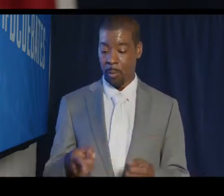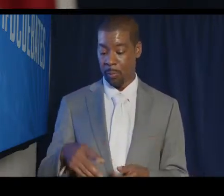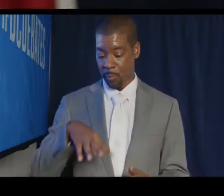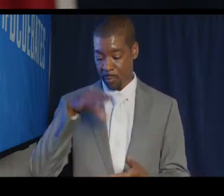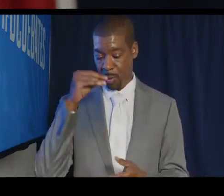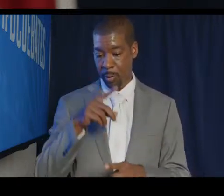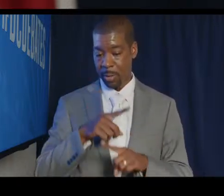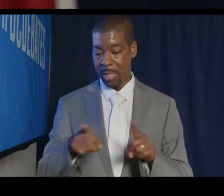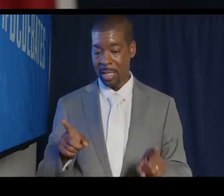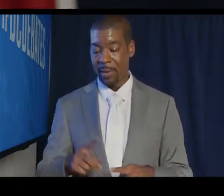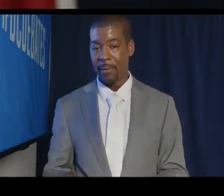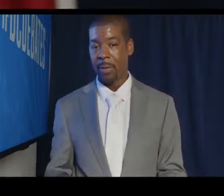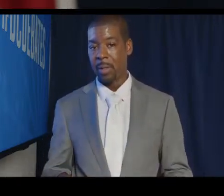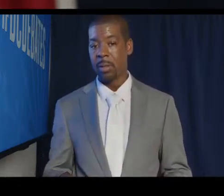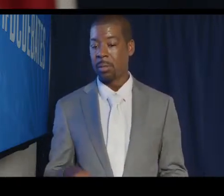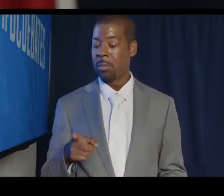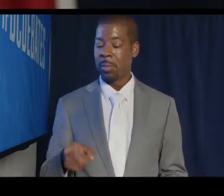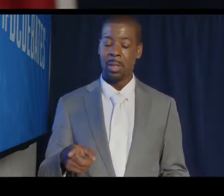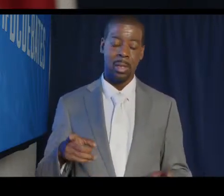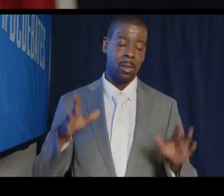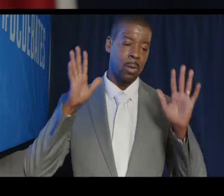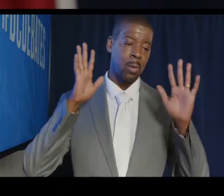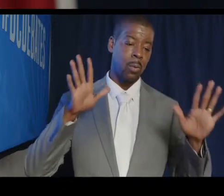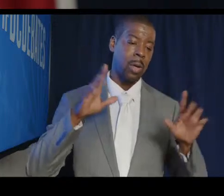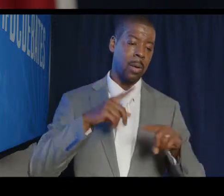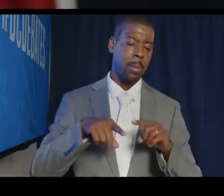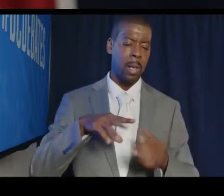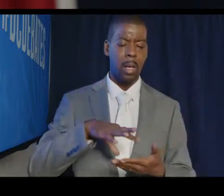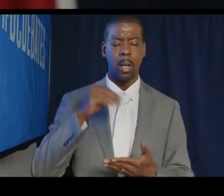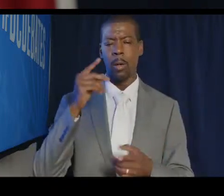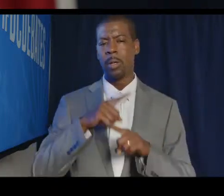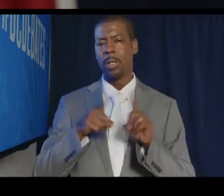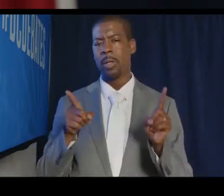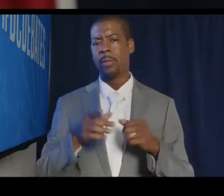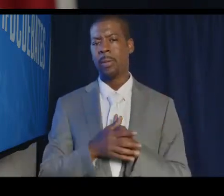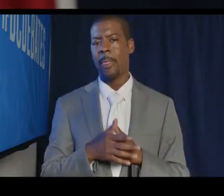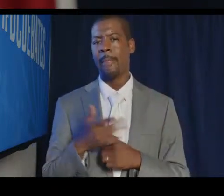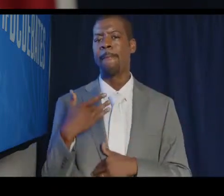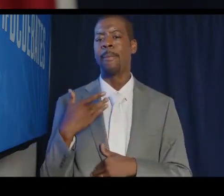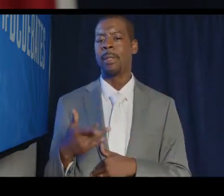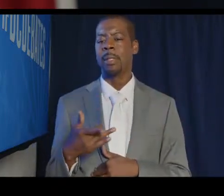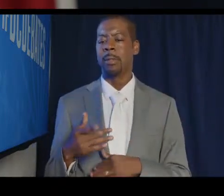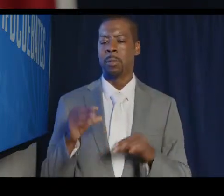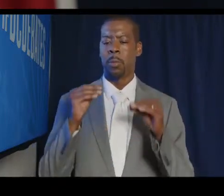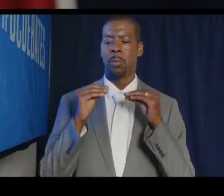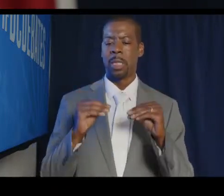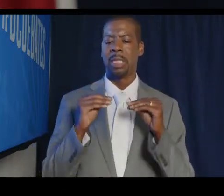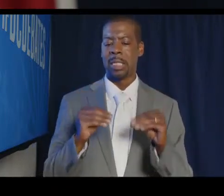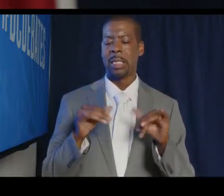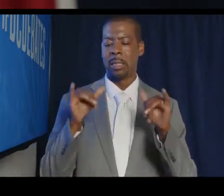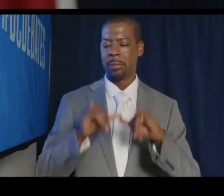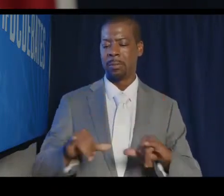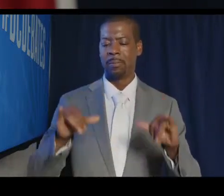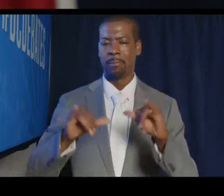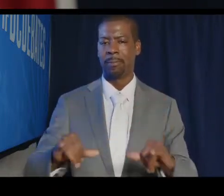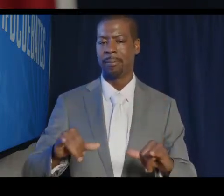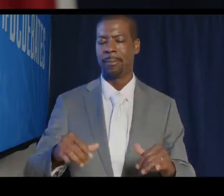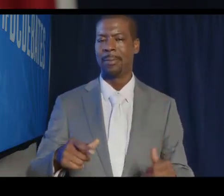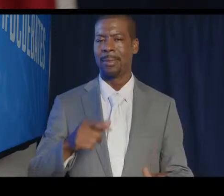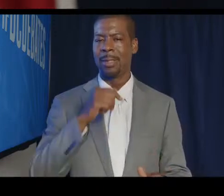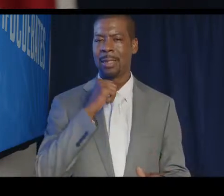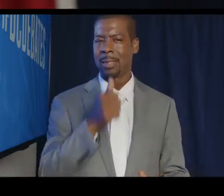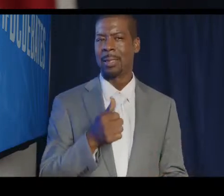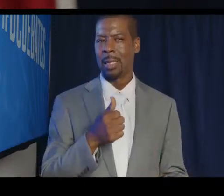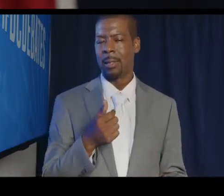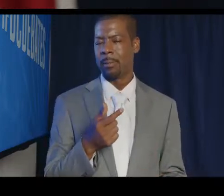differently. They're incredibly talented, but they learn differently. Too often we teach to a common denominator that really doesn't exist. And I